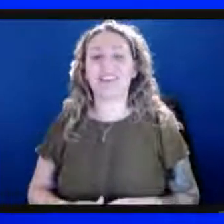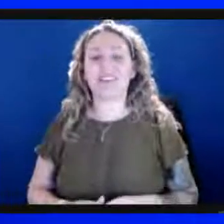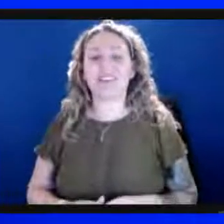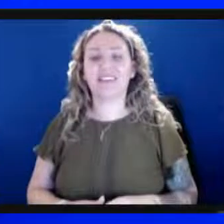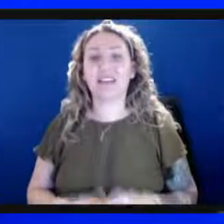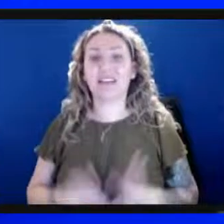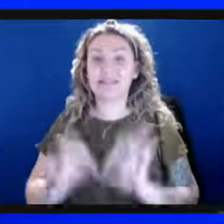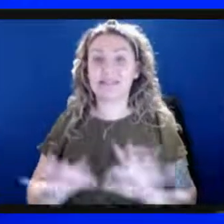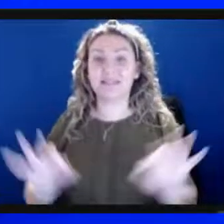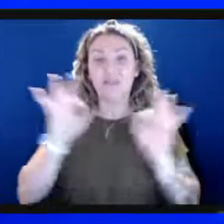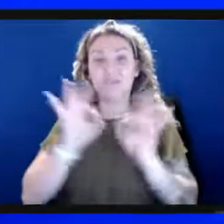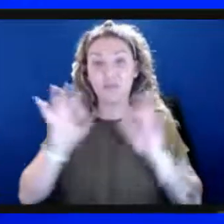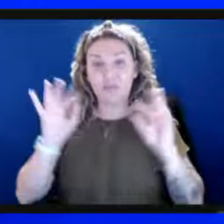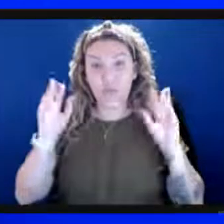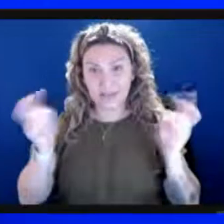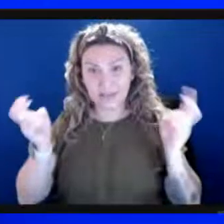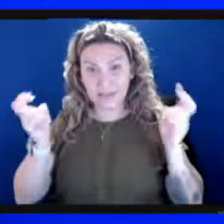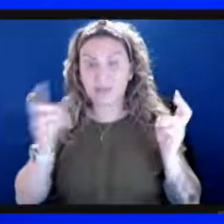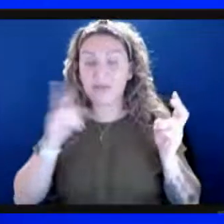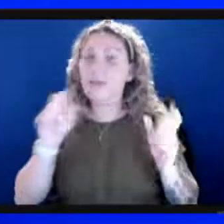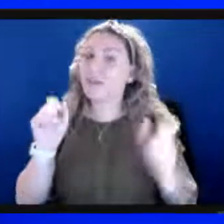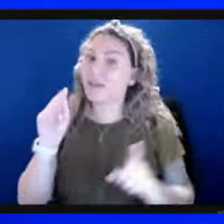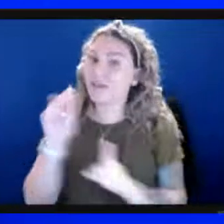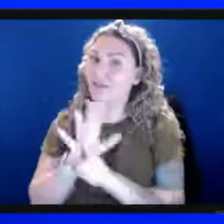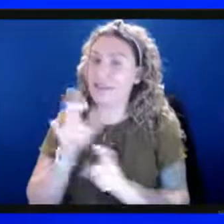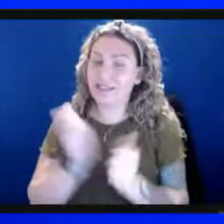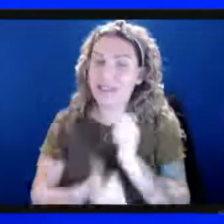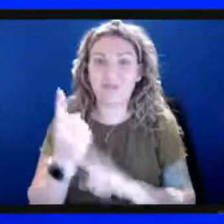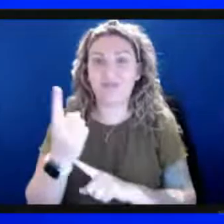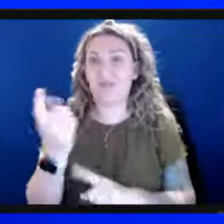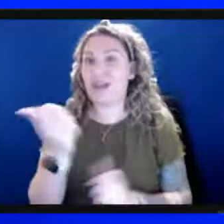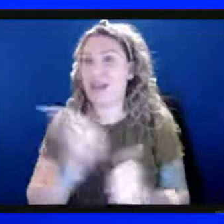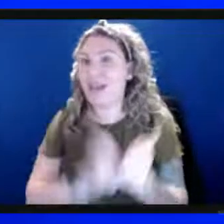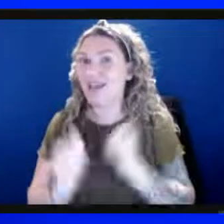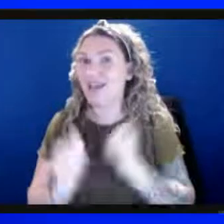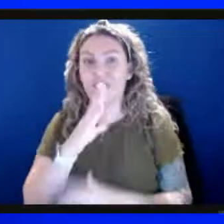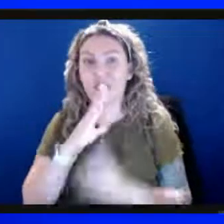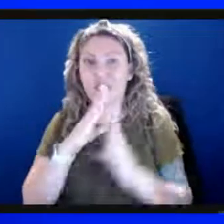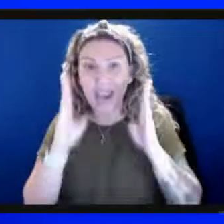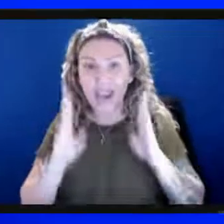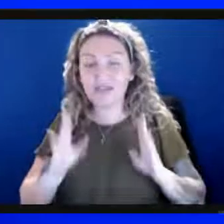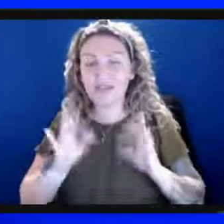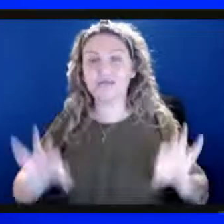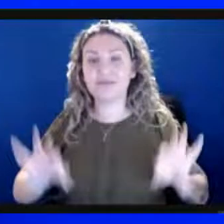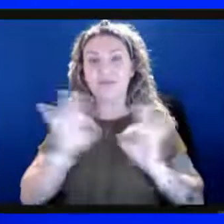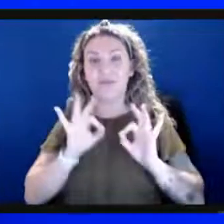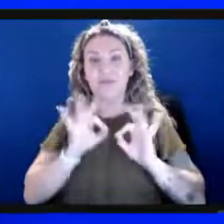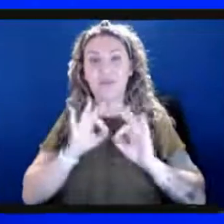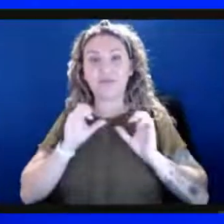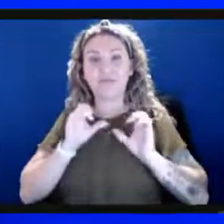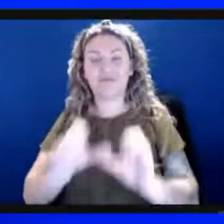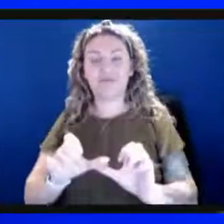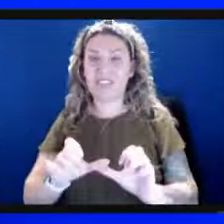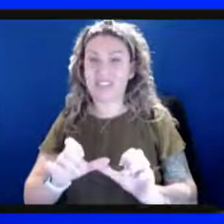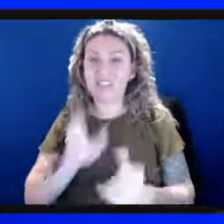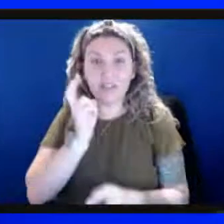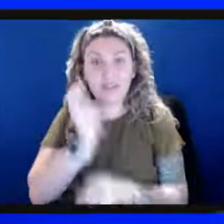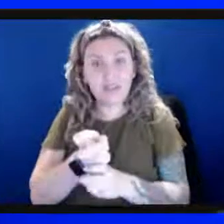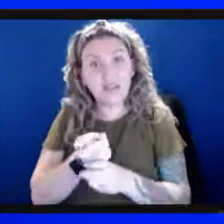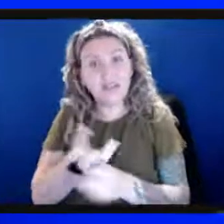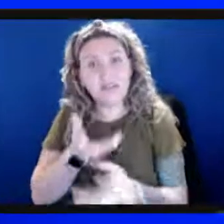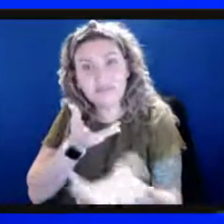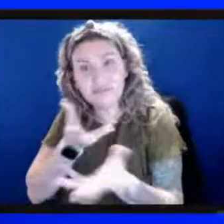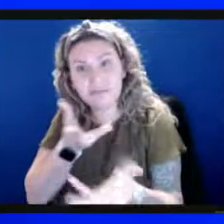affect everybody, every household. It's important to continue to have those hard conversations and have that